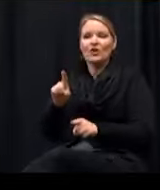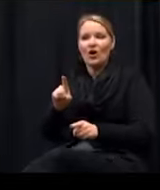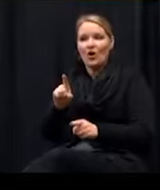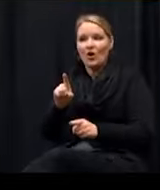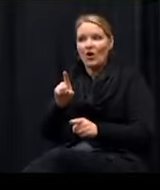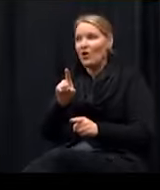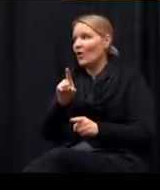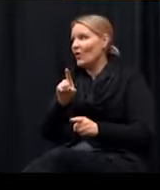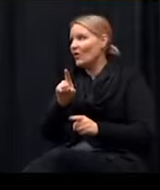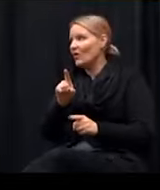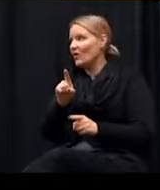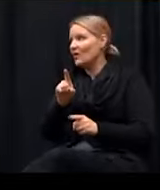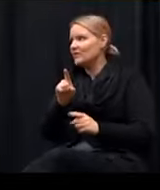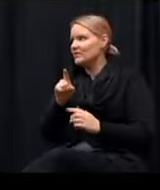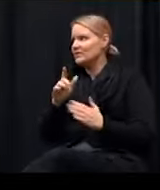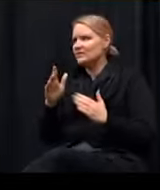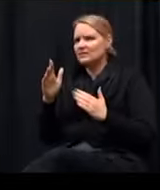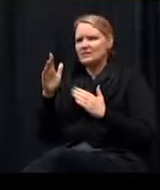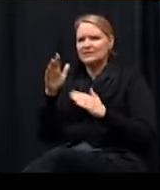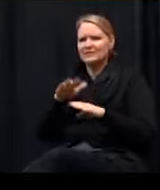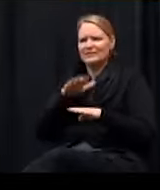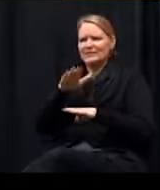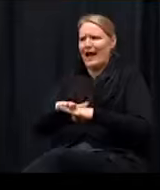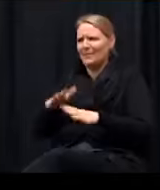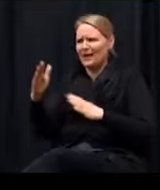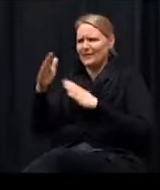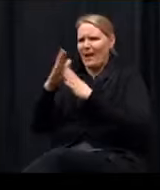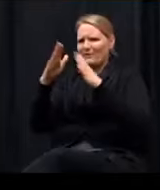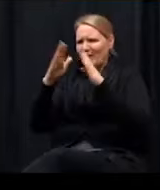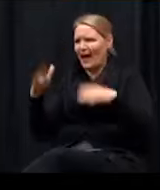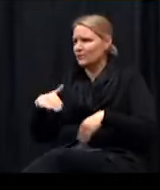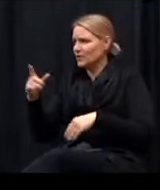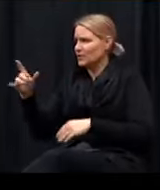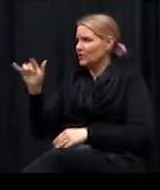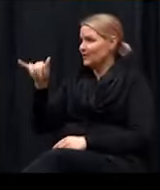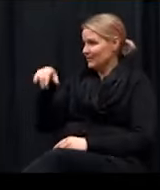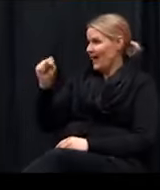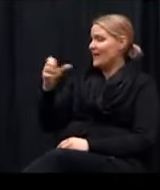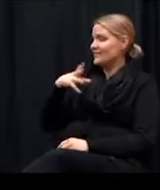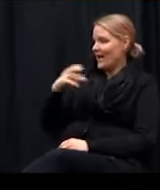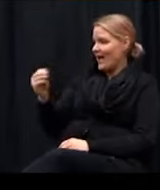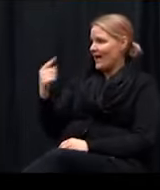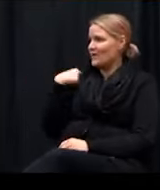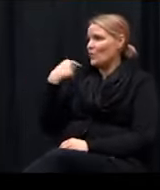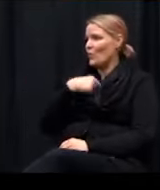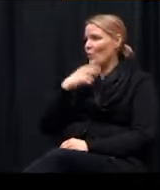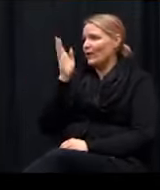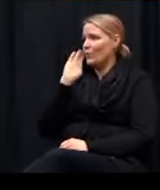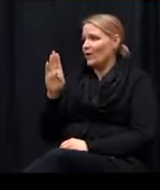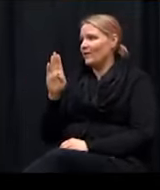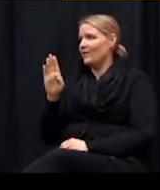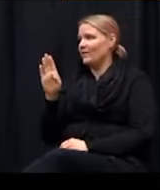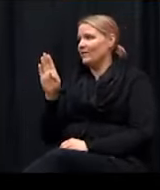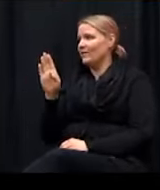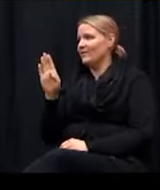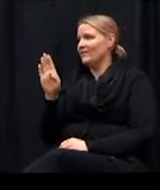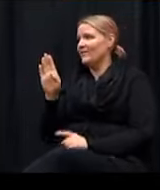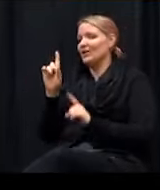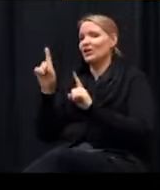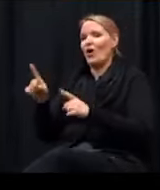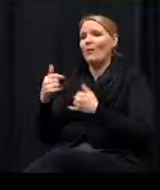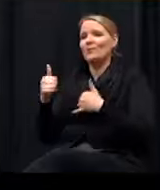top of the house. Then you go, yes, and. Yes, and then we will go